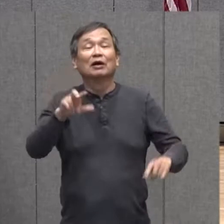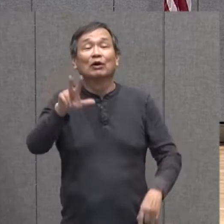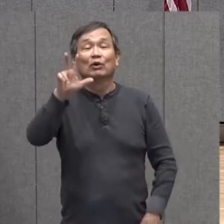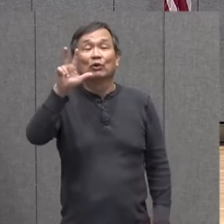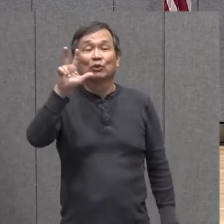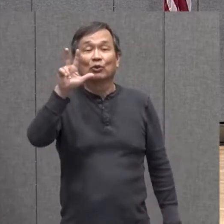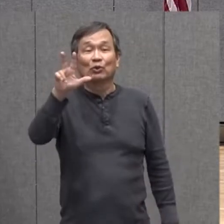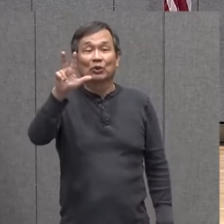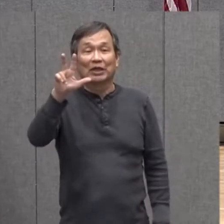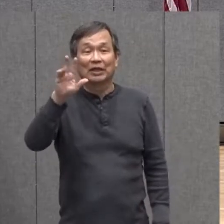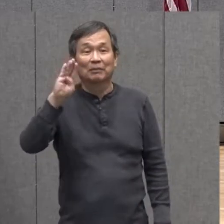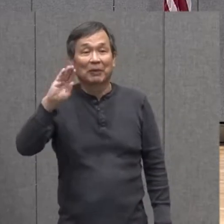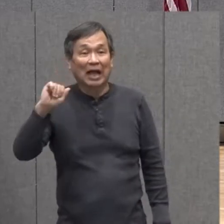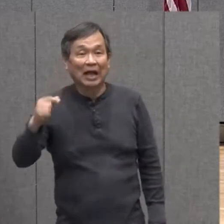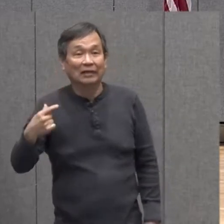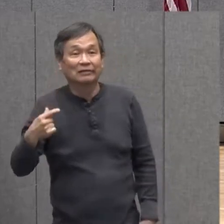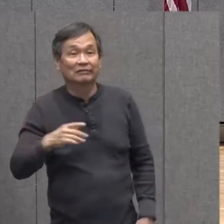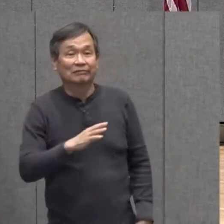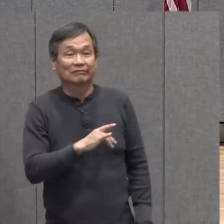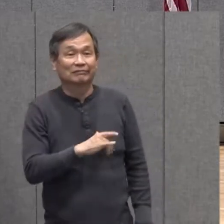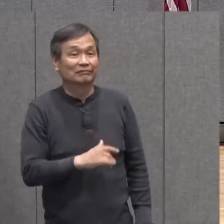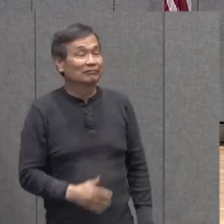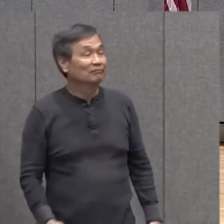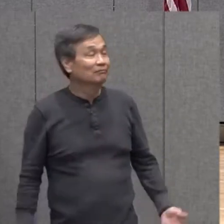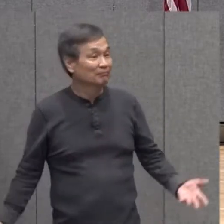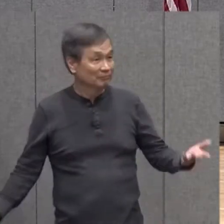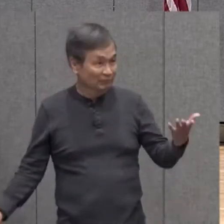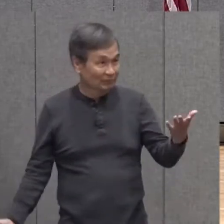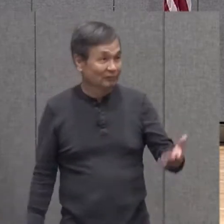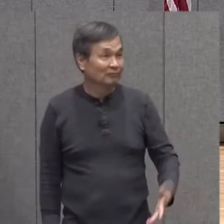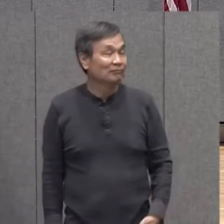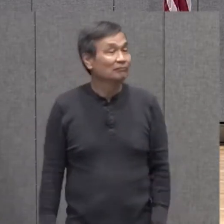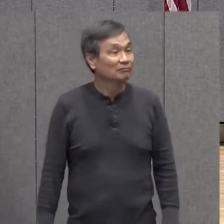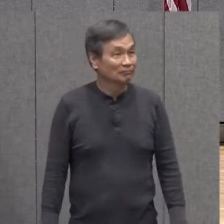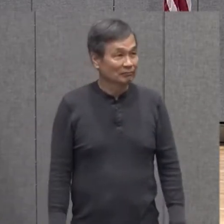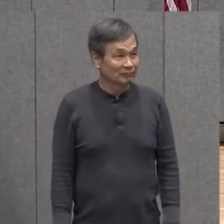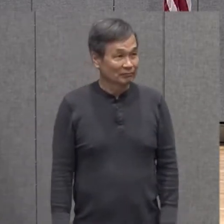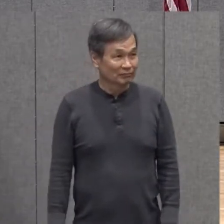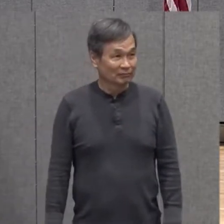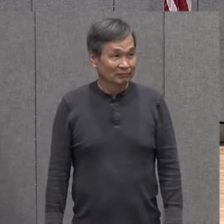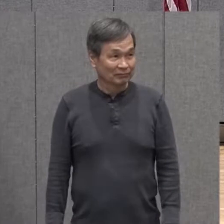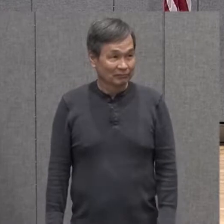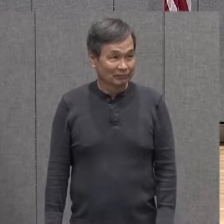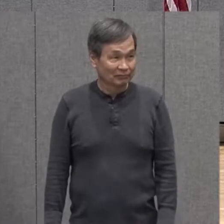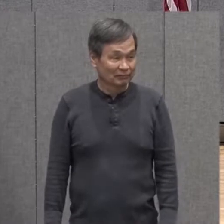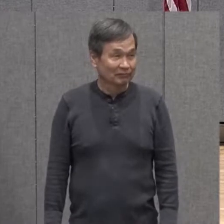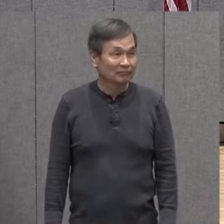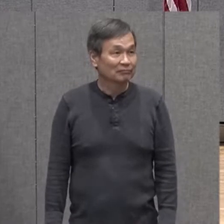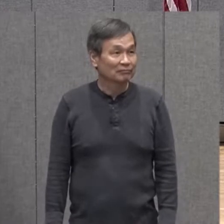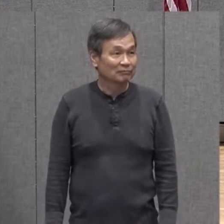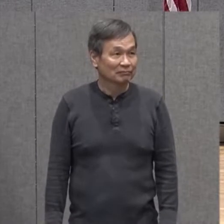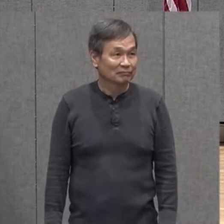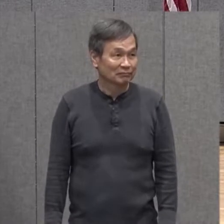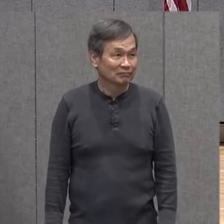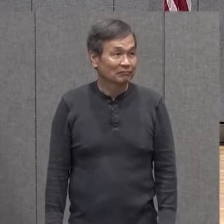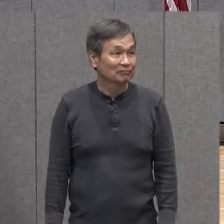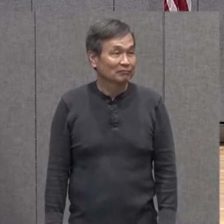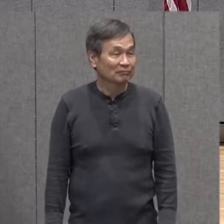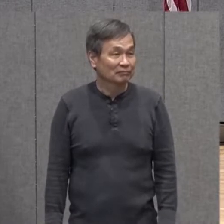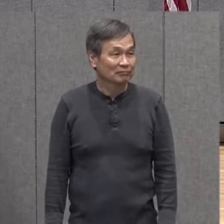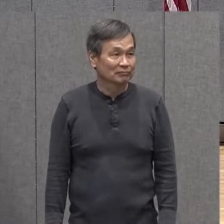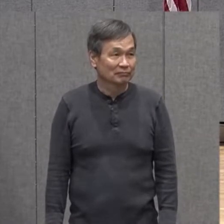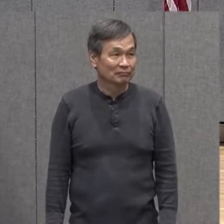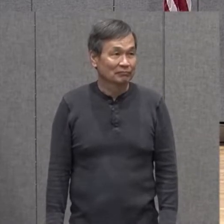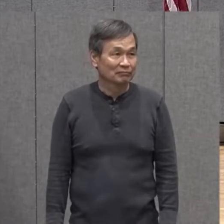hicimos muy bien, Mr. Anderson. Creo que practicamos con una bolsa primero, luego con 2 bolsas y una mano, y luego hicimos malabarismo